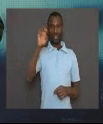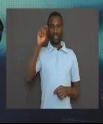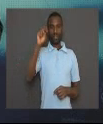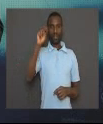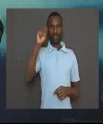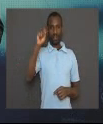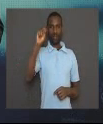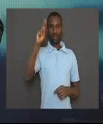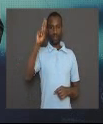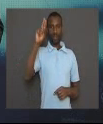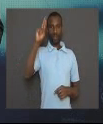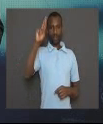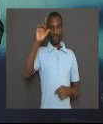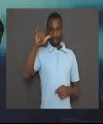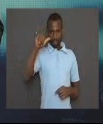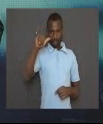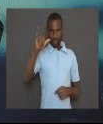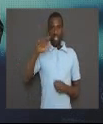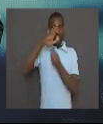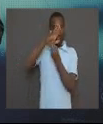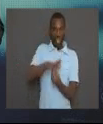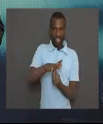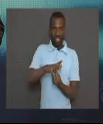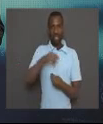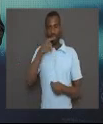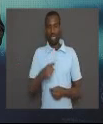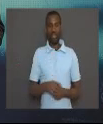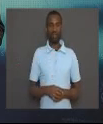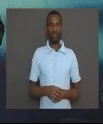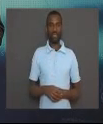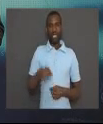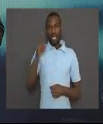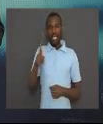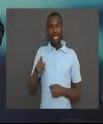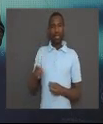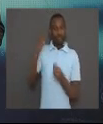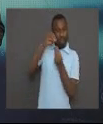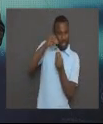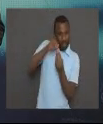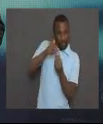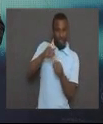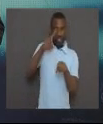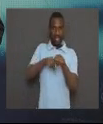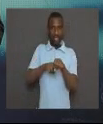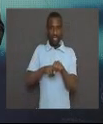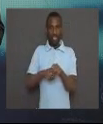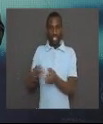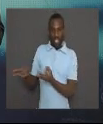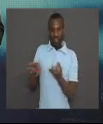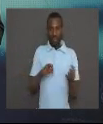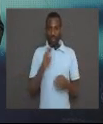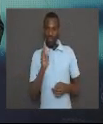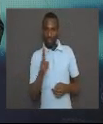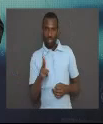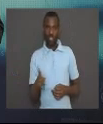The Venturi effect increases the fluid's velocity as the